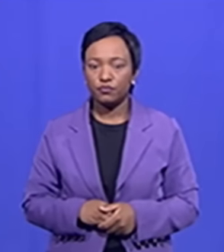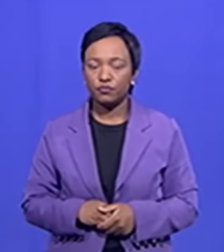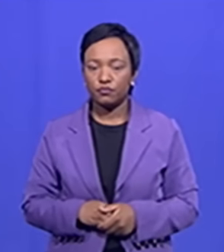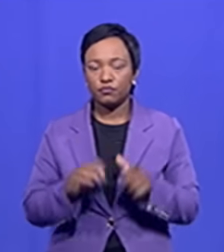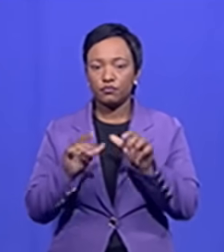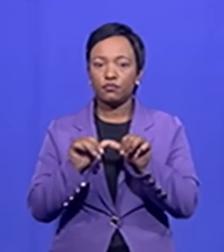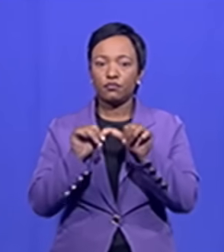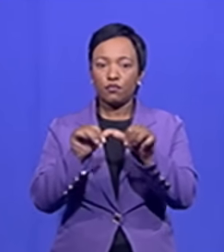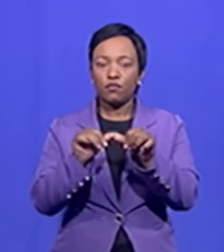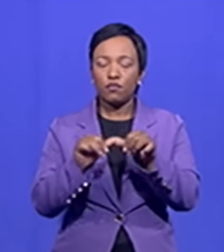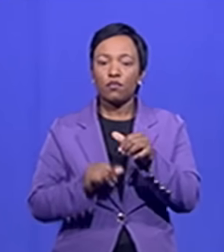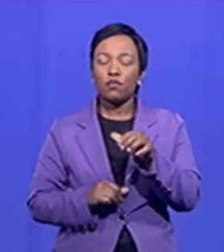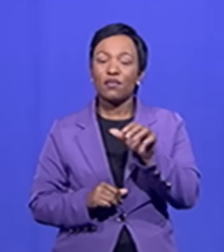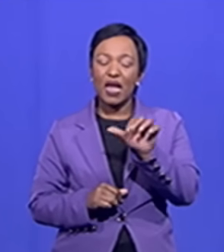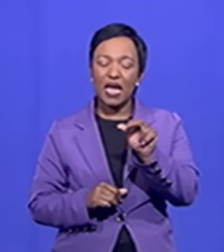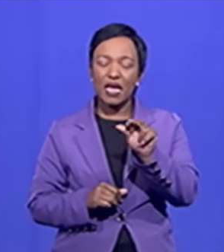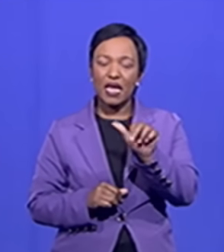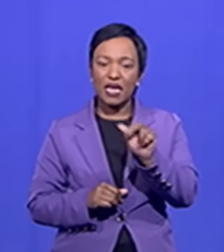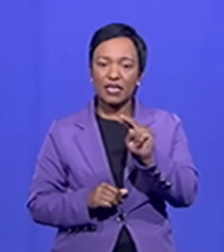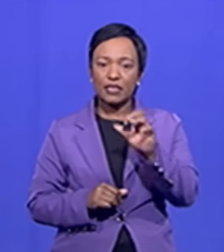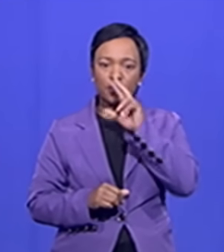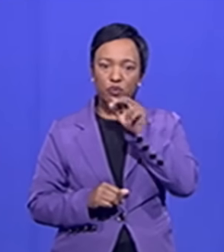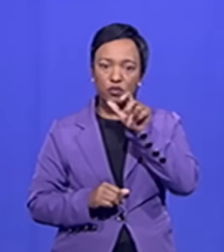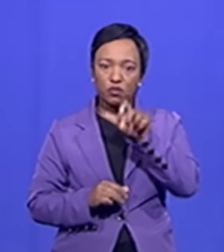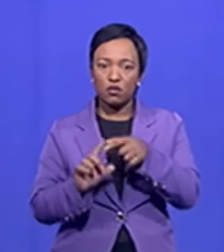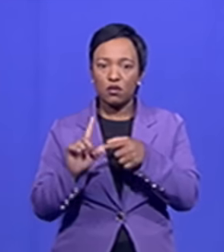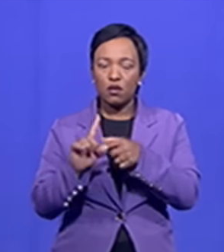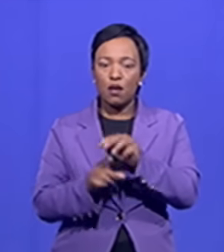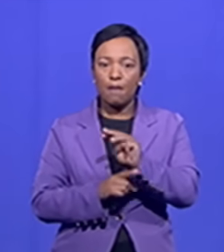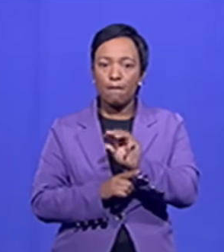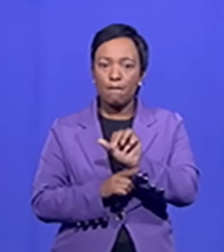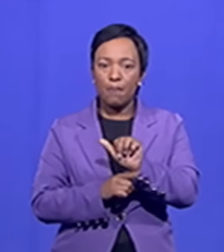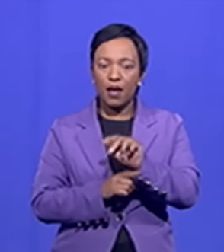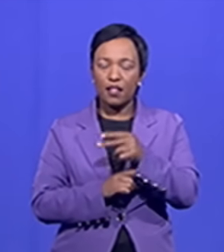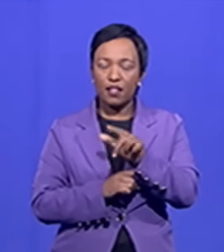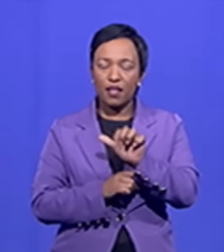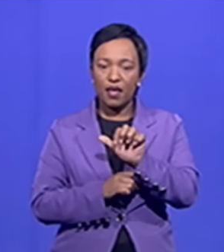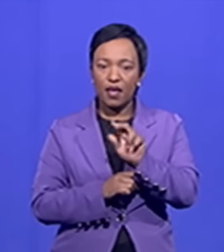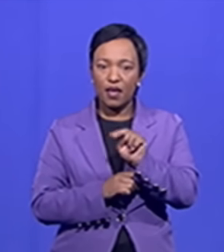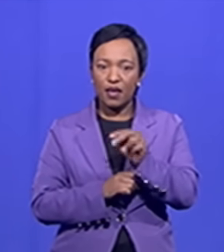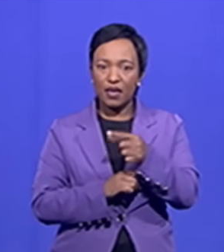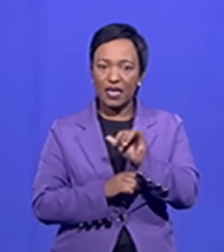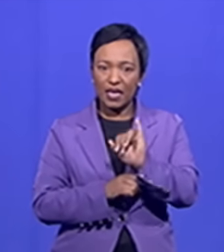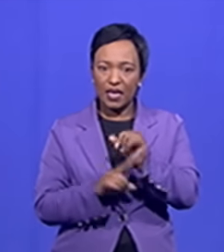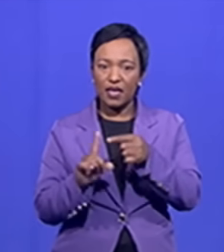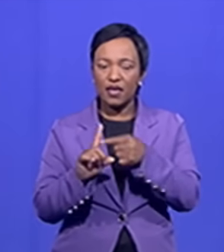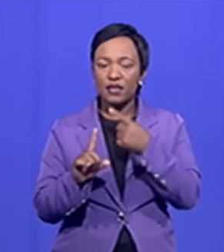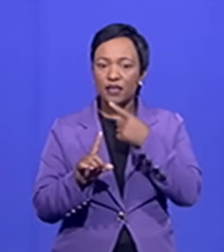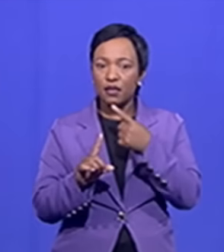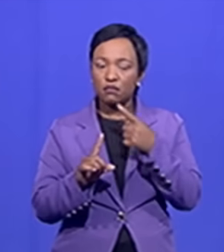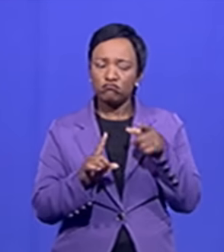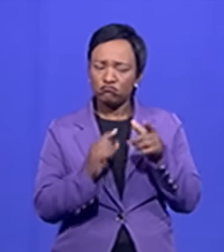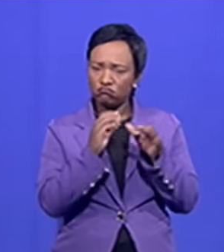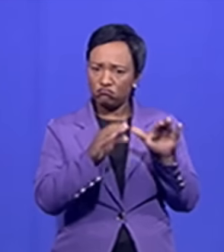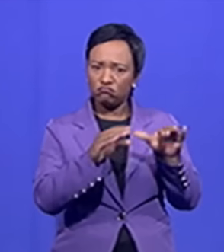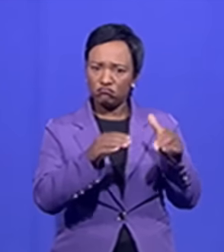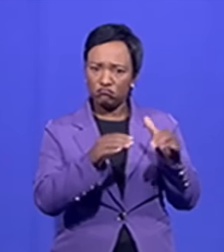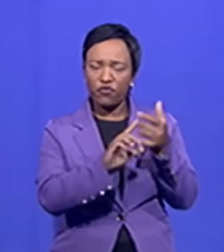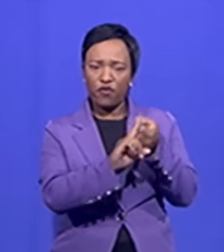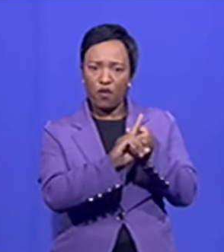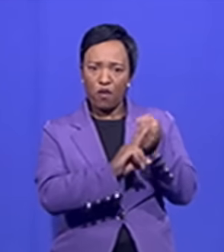Ratela pele jwalo ka ditaba tse re mmuedi wa ANC Mahlengi Bengu o re mokga o ntse o tsitlaletse ntlheng ya ho lwantsha bobodu le ha o le jwalo o re bobodu